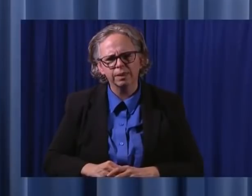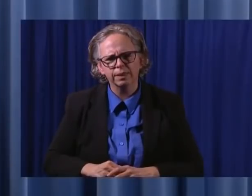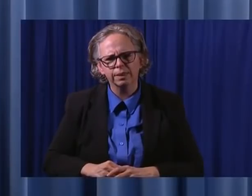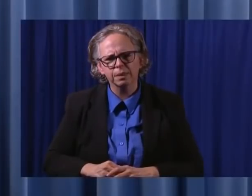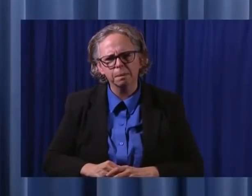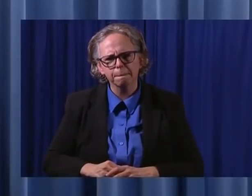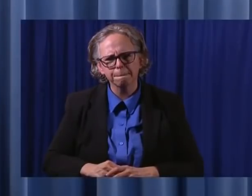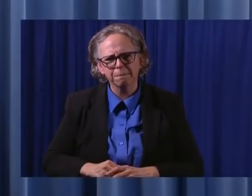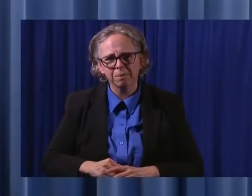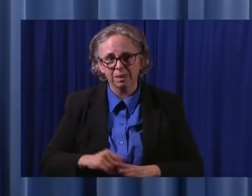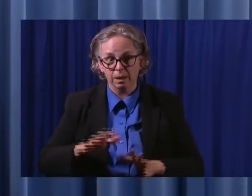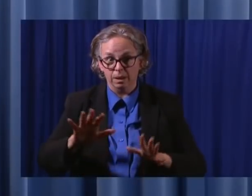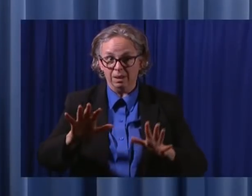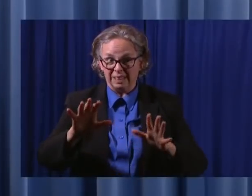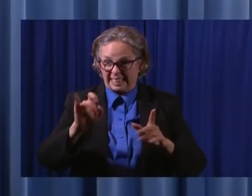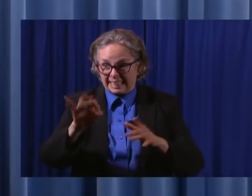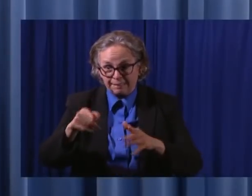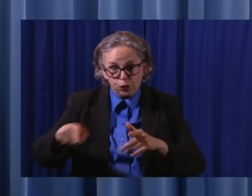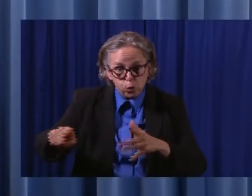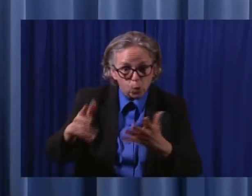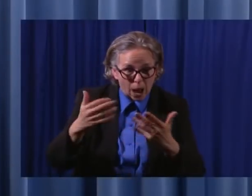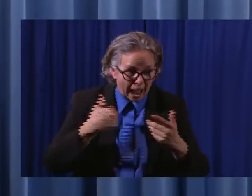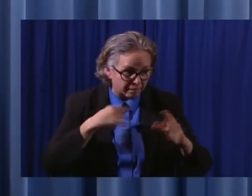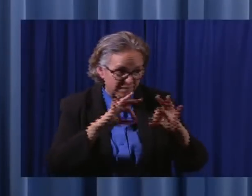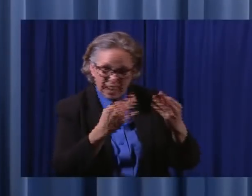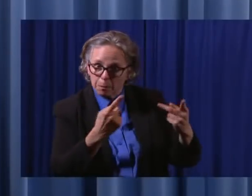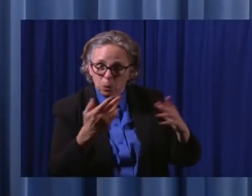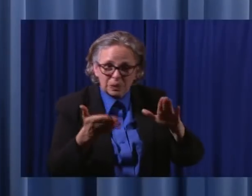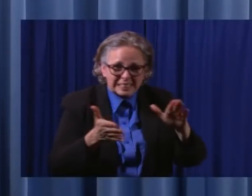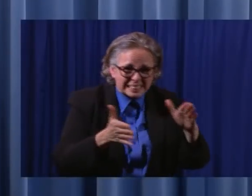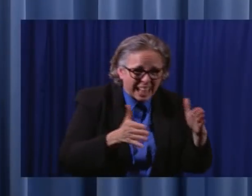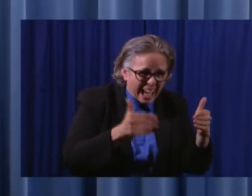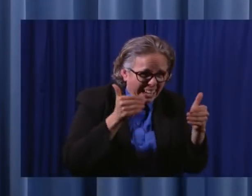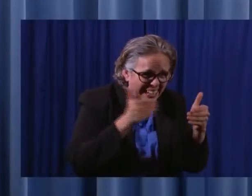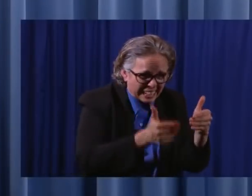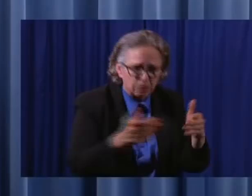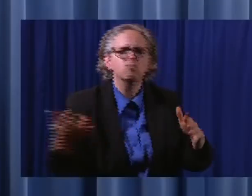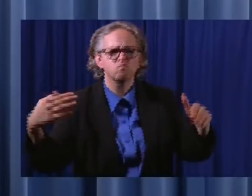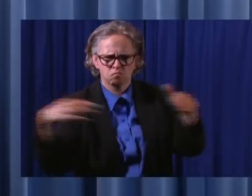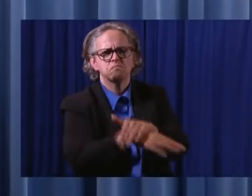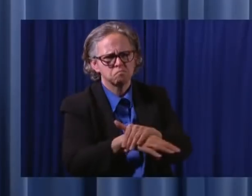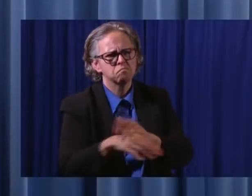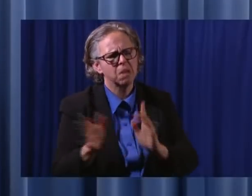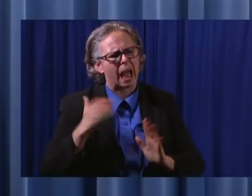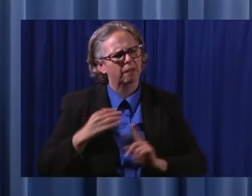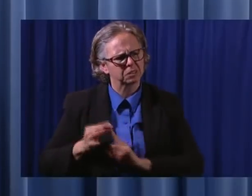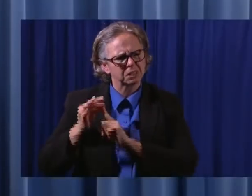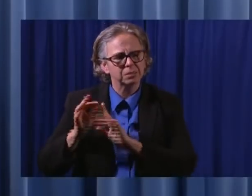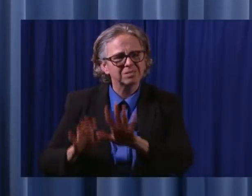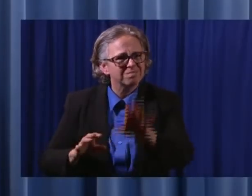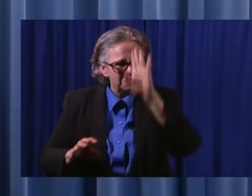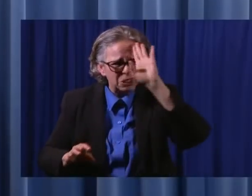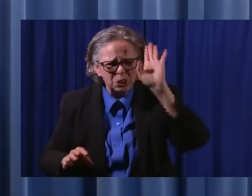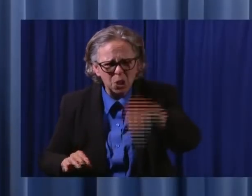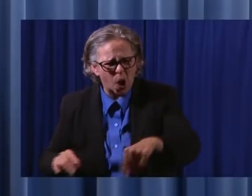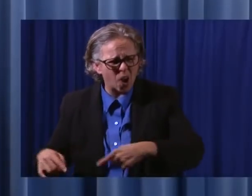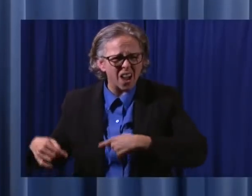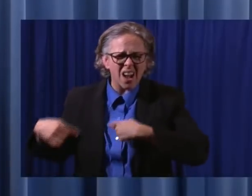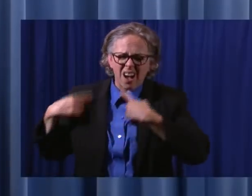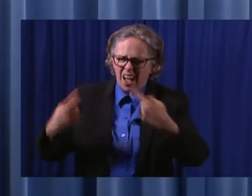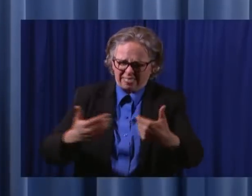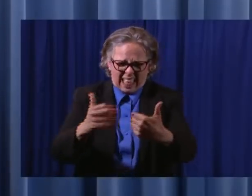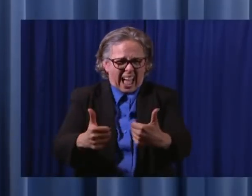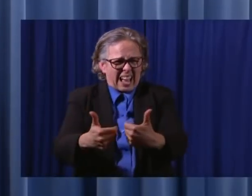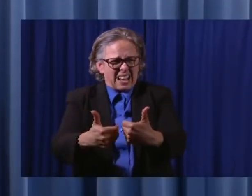look at that. But we realize that the lack of in-person engagement with family and friends who live outside of these congregate settings